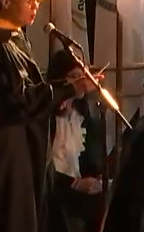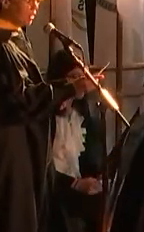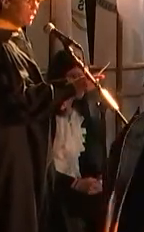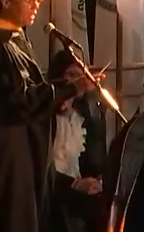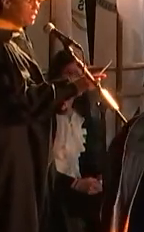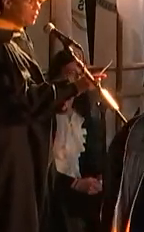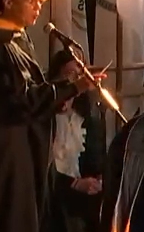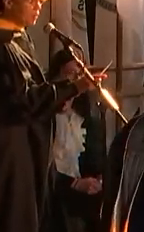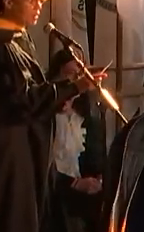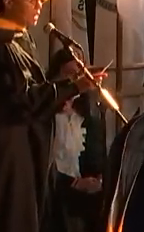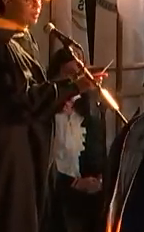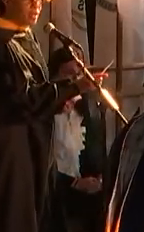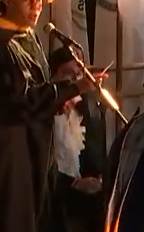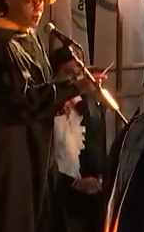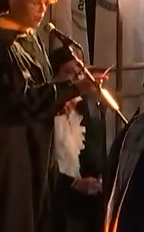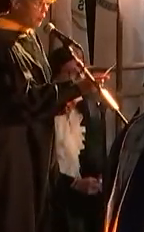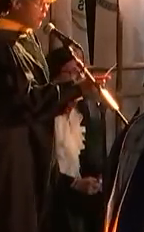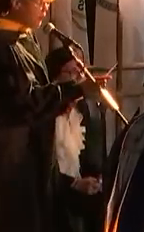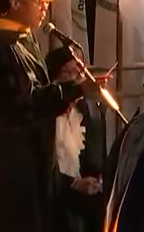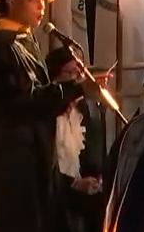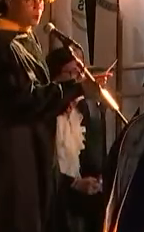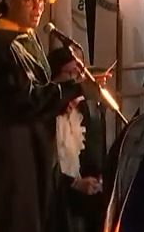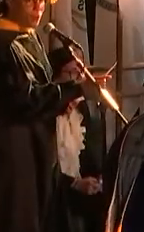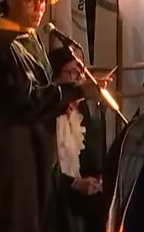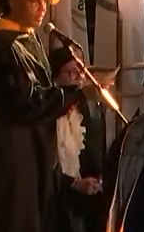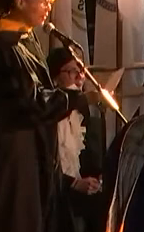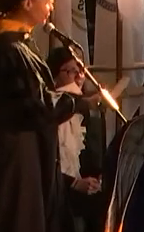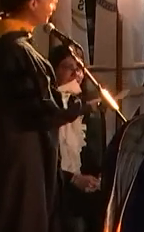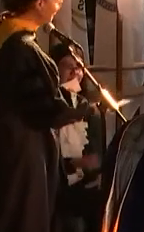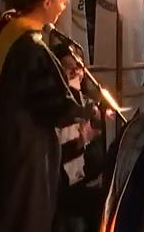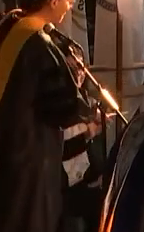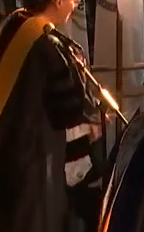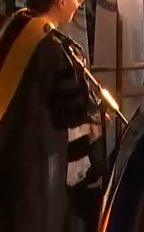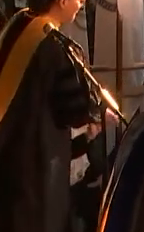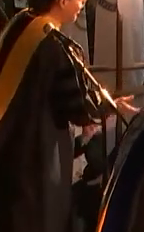Katie Malena Salguero, cum laude.